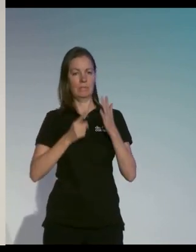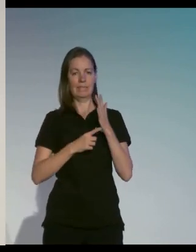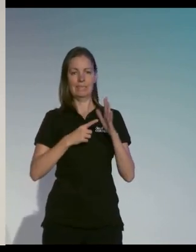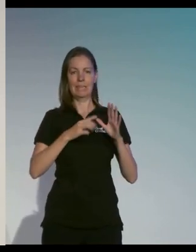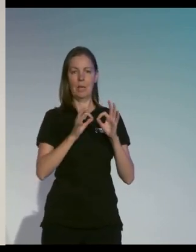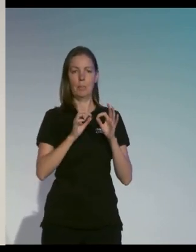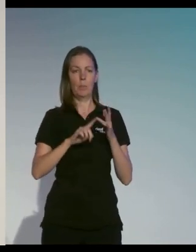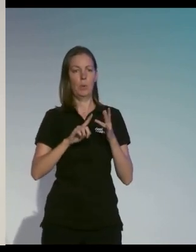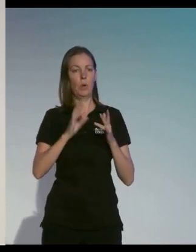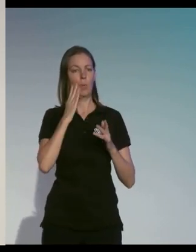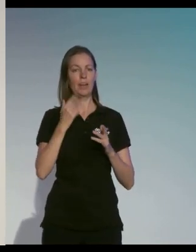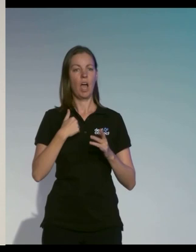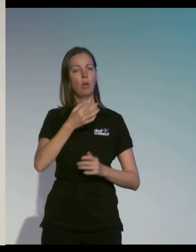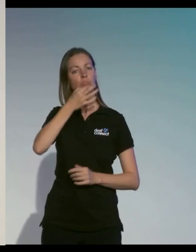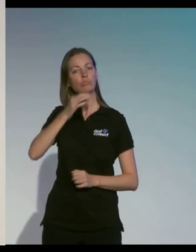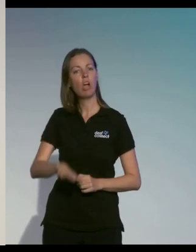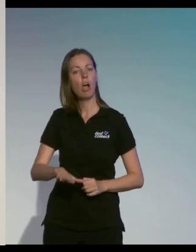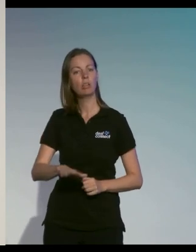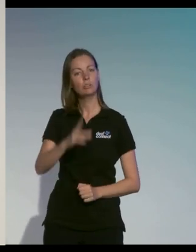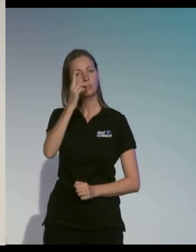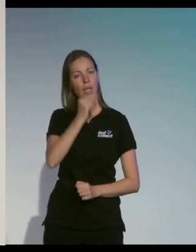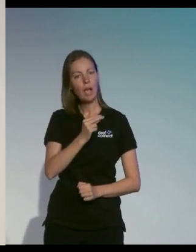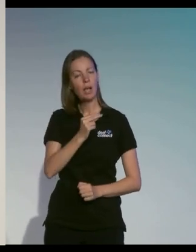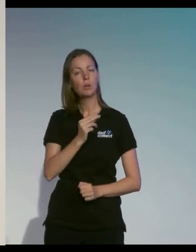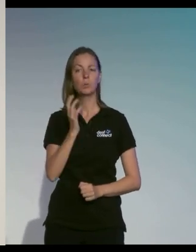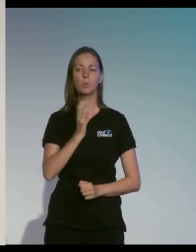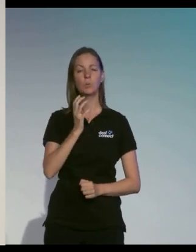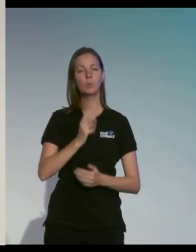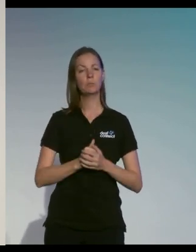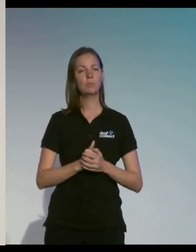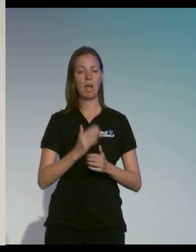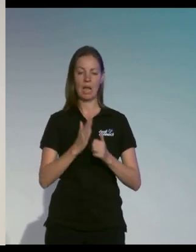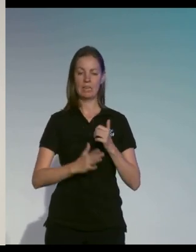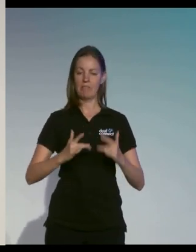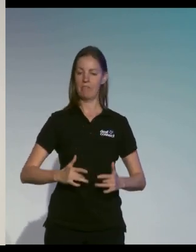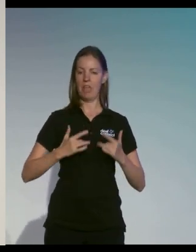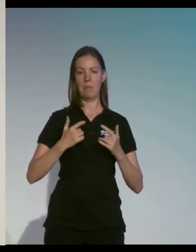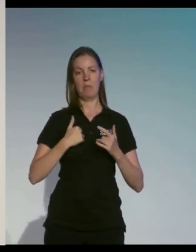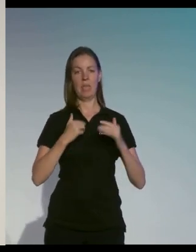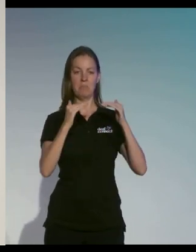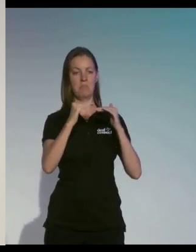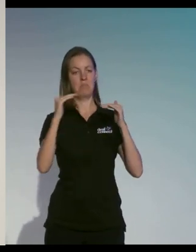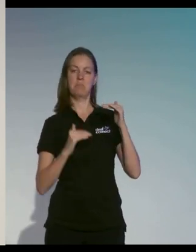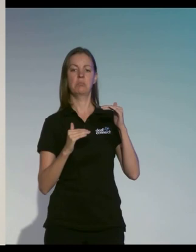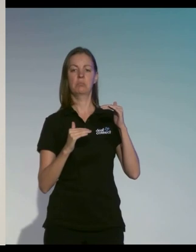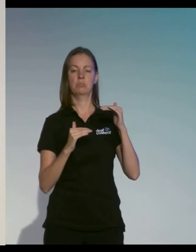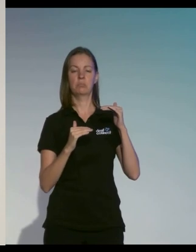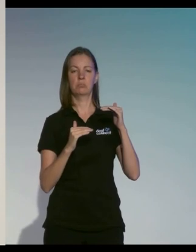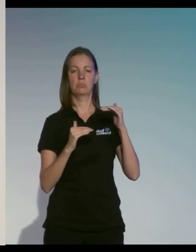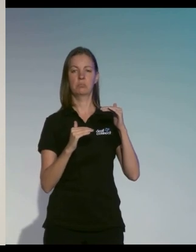childhood and youth. I never really felt that I was second class or that I was